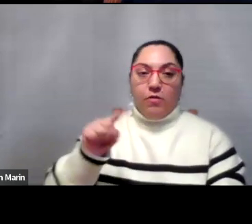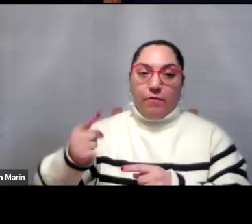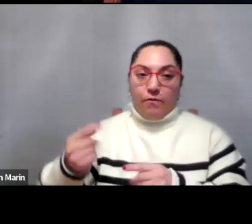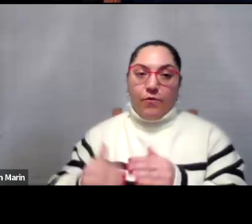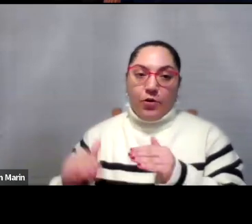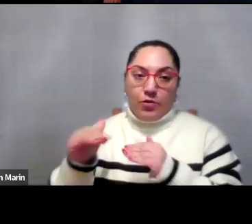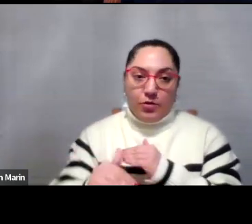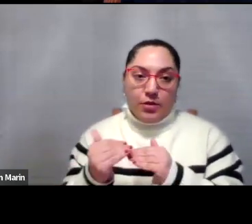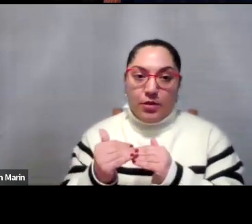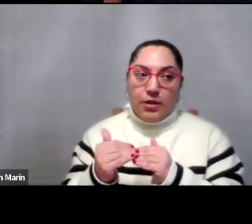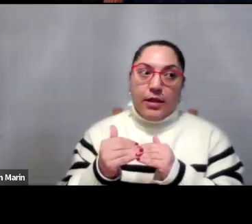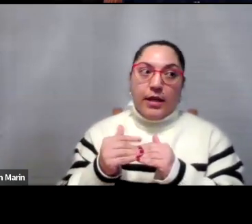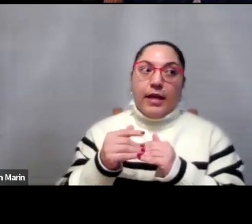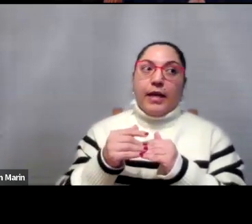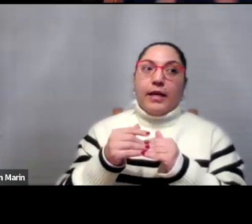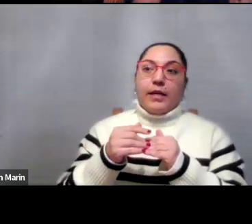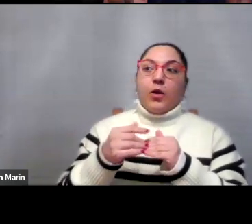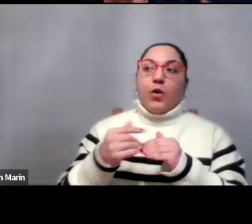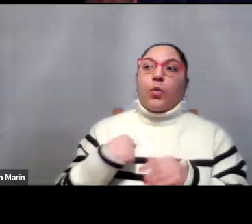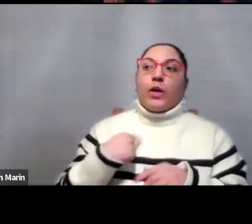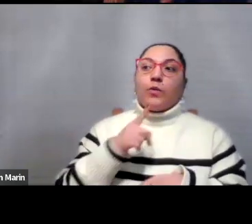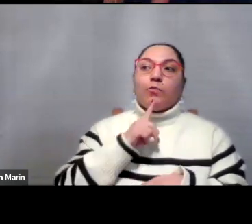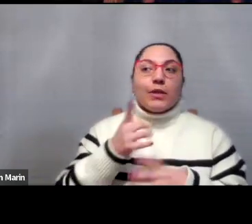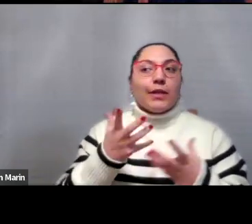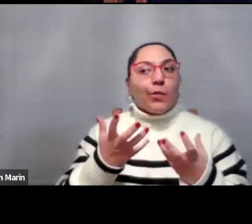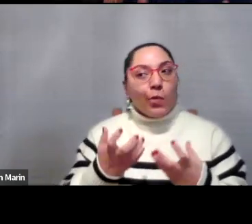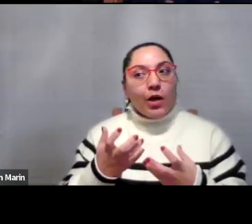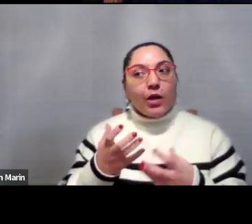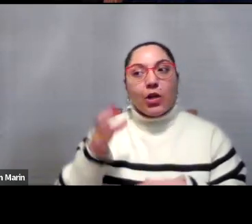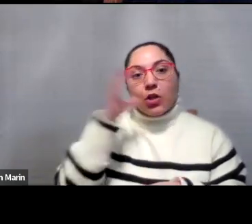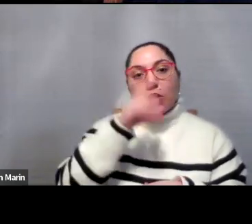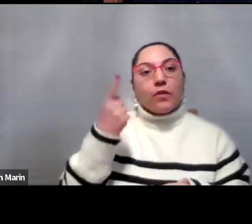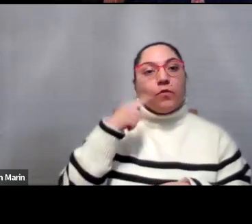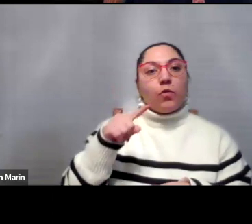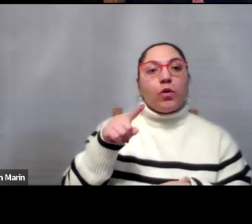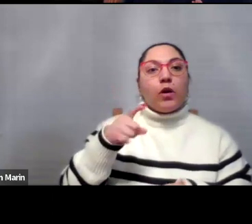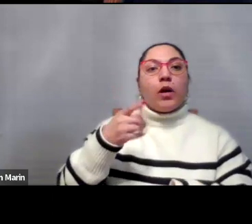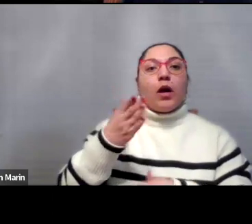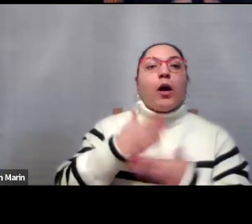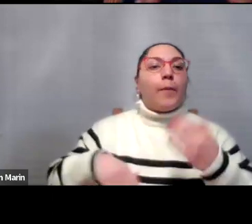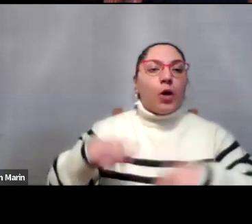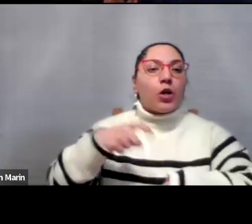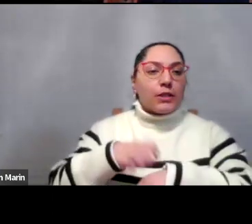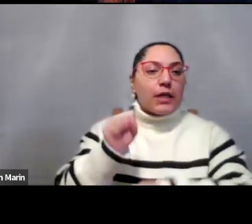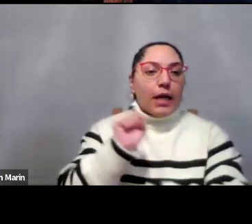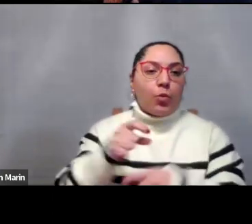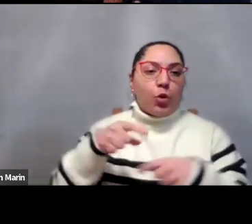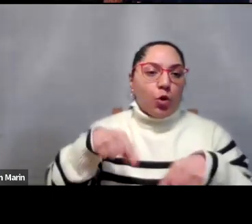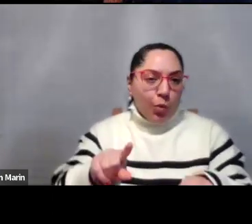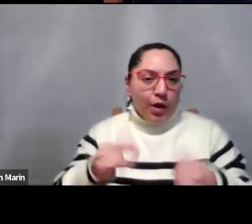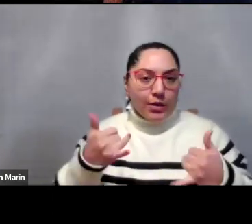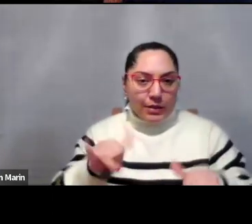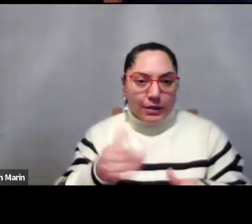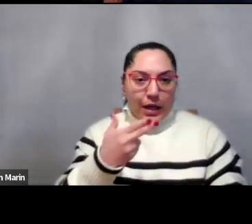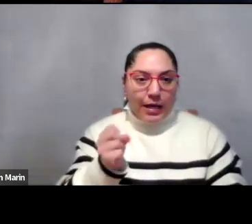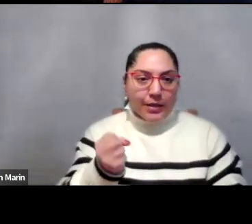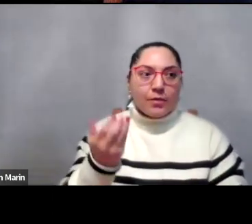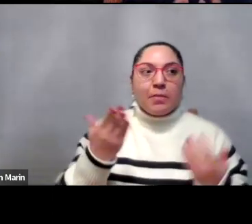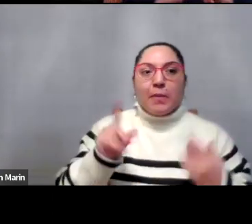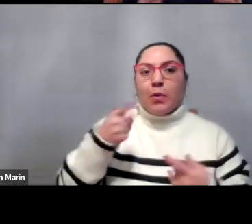working with individuals. We really want to be looking for part-time work while folks are still in high school, maybe a Saturday job